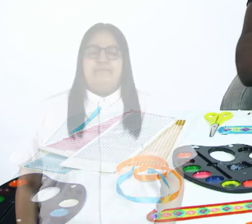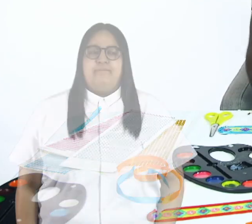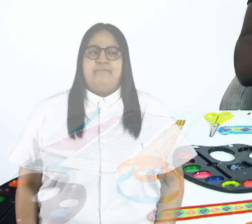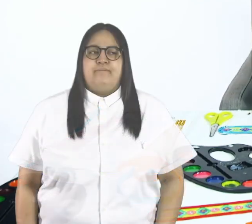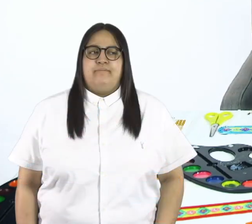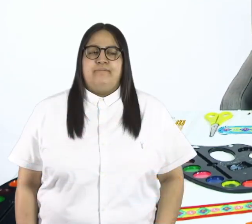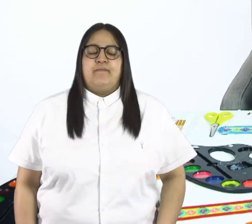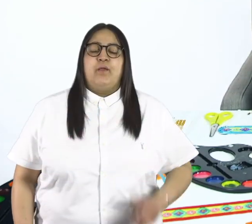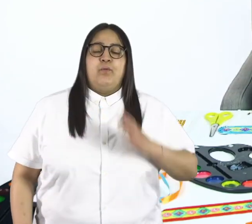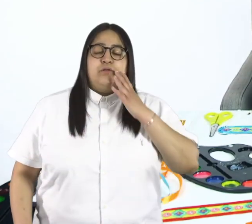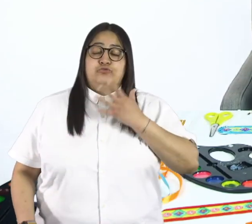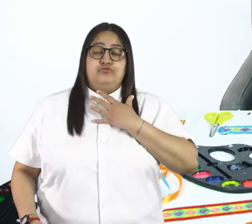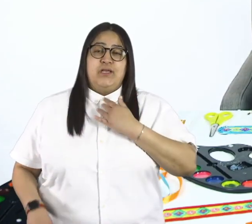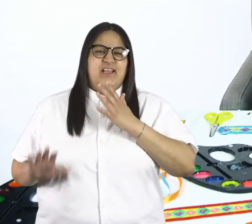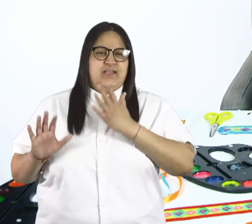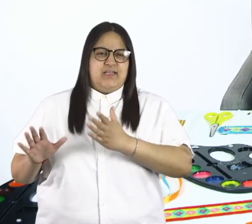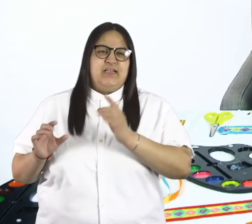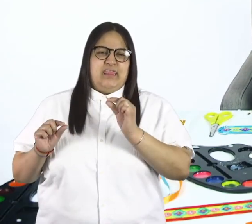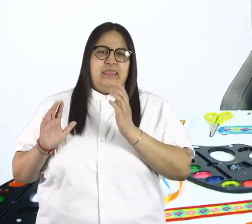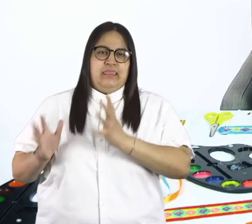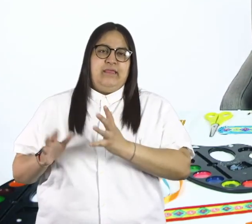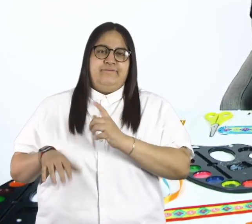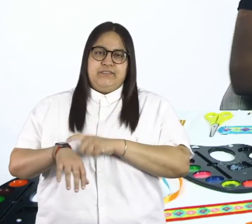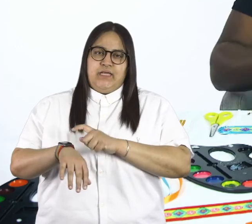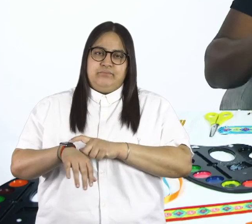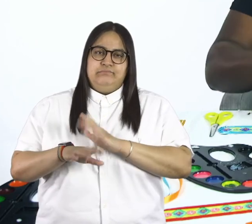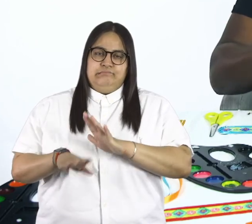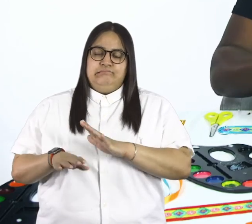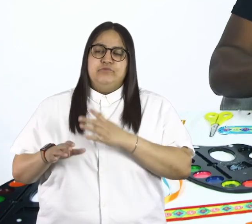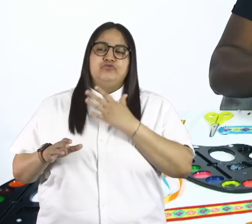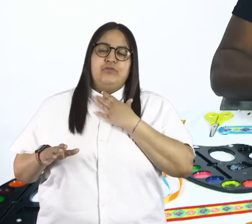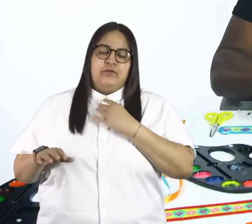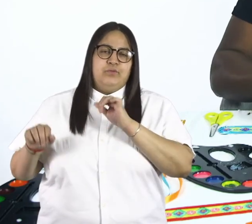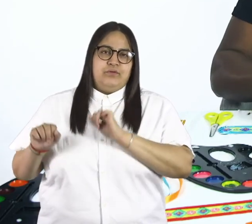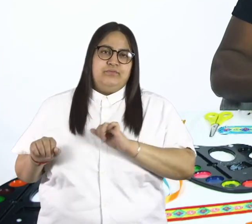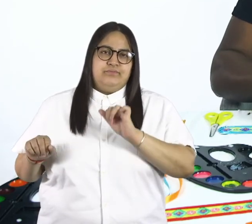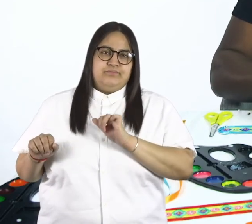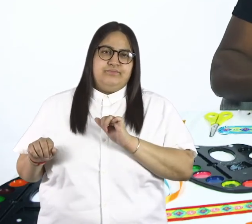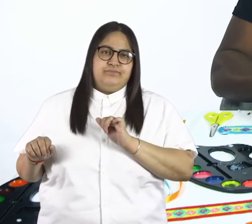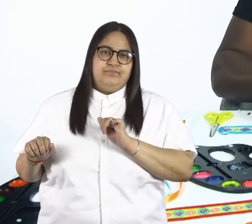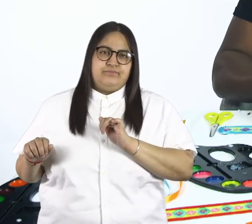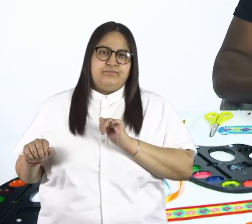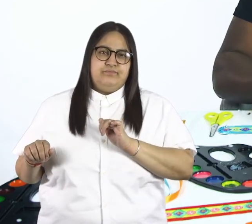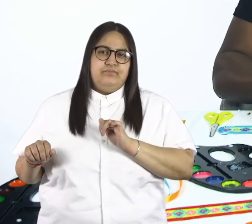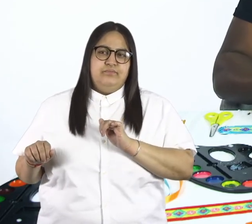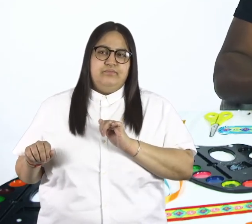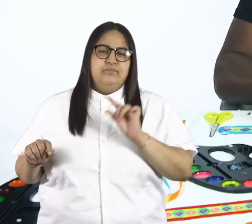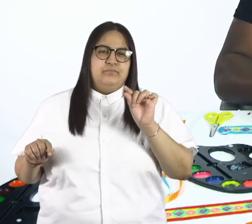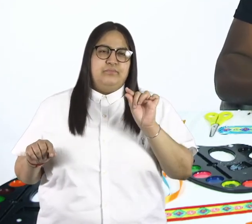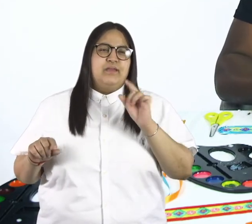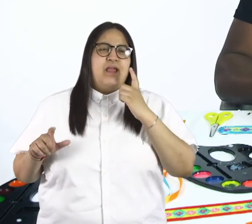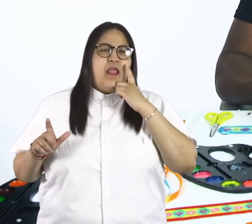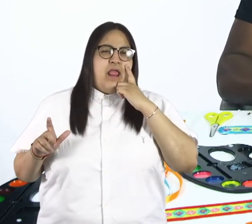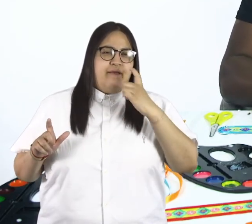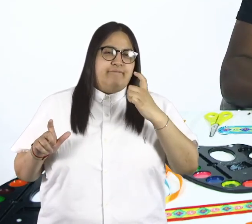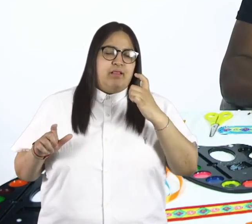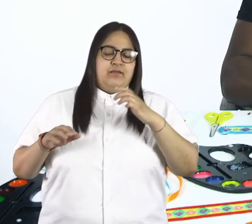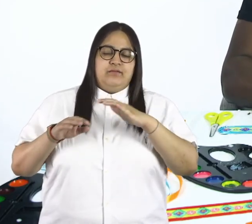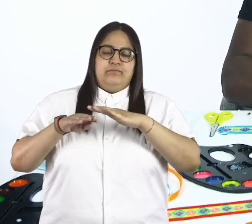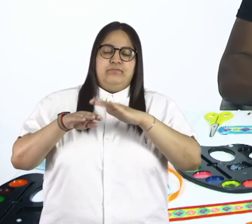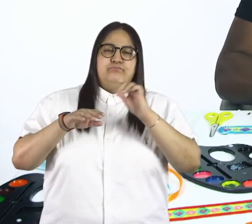it some time, and whilst it's drying, just carefully just reapply pressure onto your